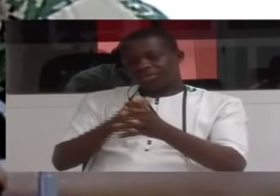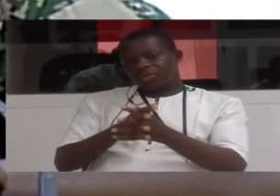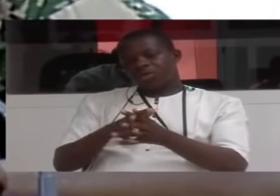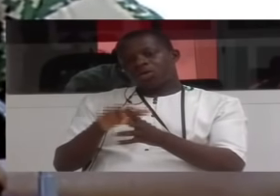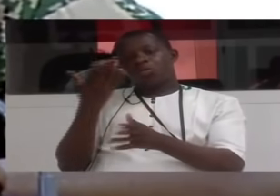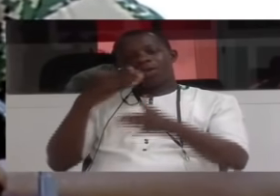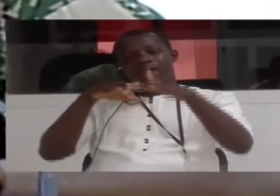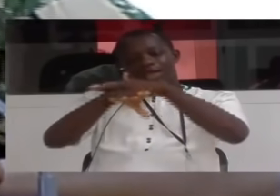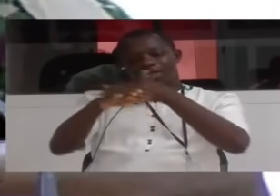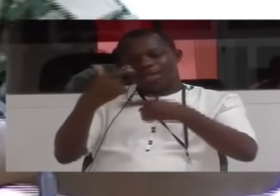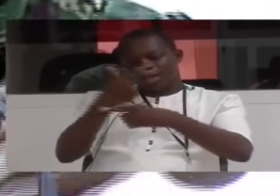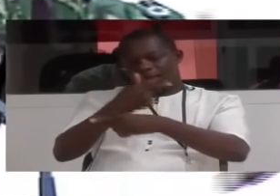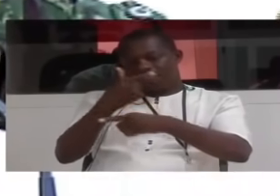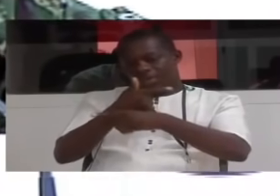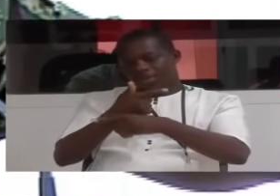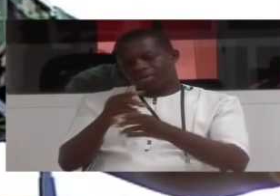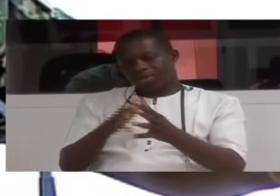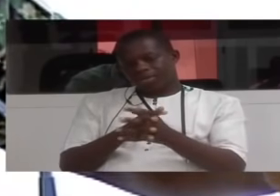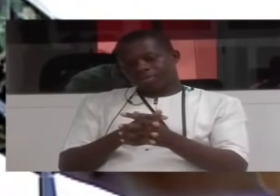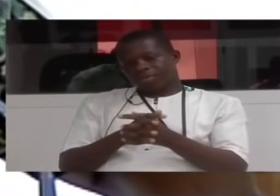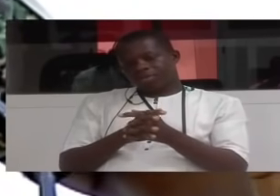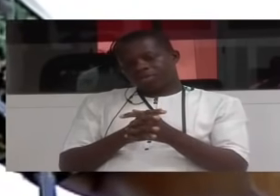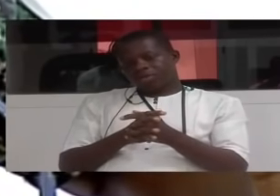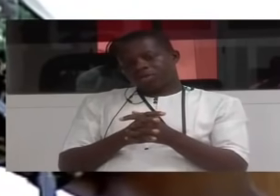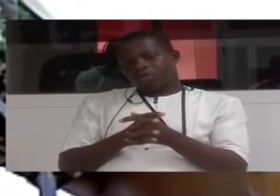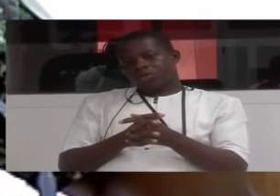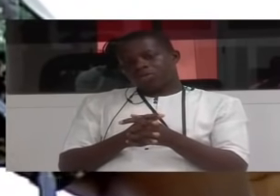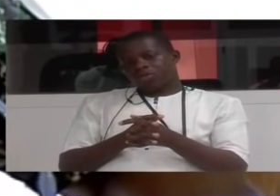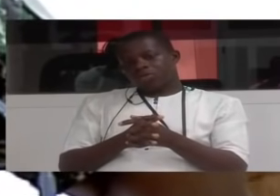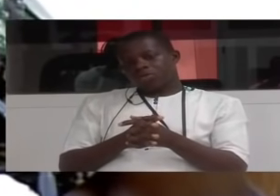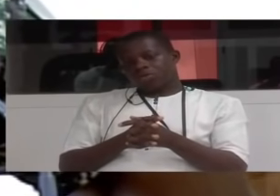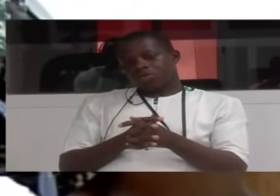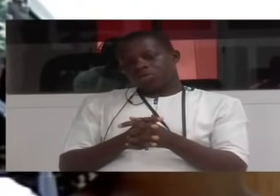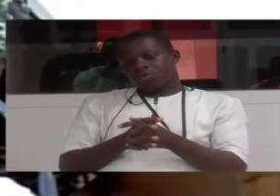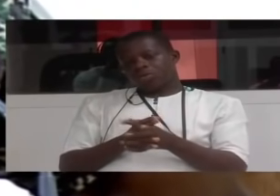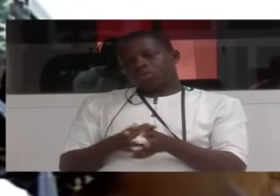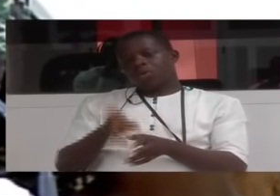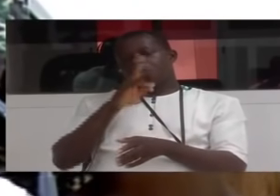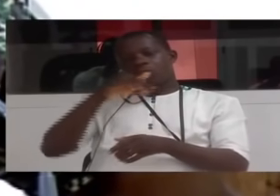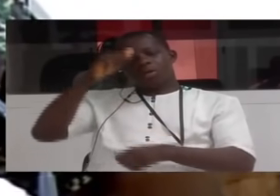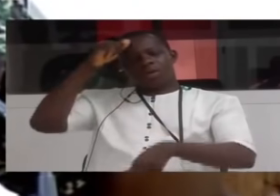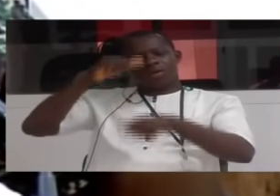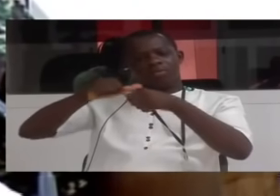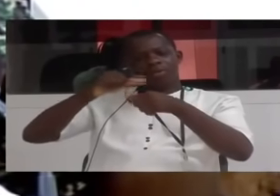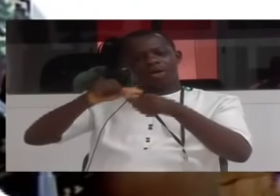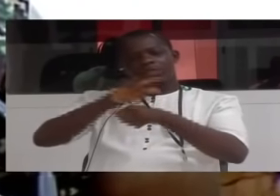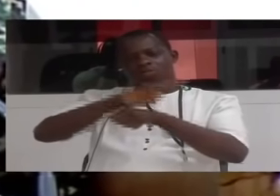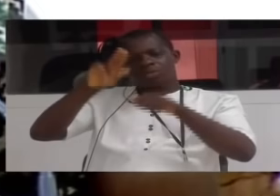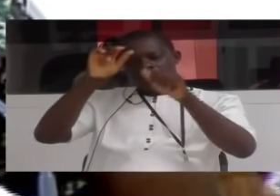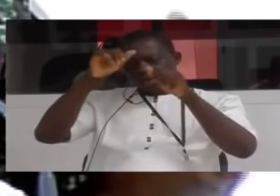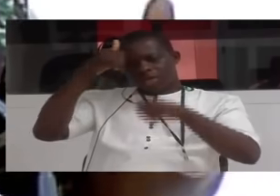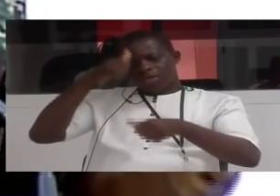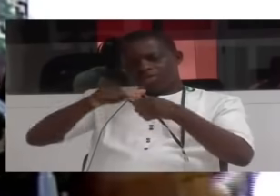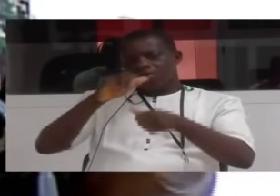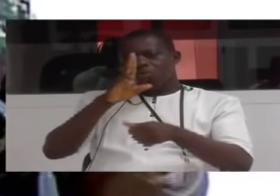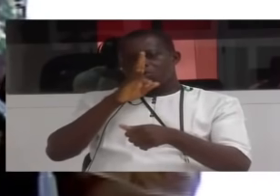duggé Gambia. When we got into Gambia, ñu len sandwich won. Fatale ku man nak, mënuma fatale ku nak ñan ñoo len sandwich won.